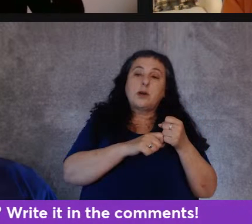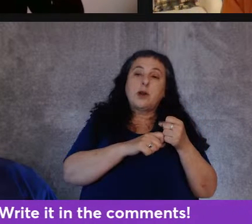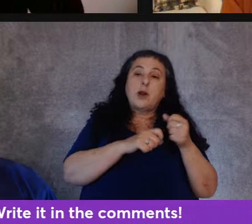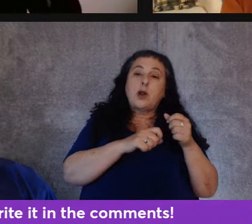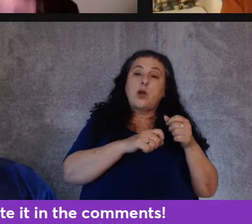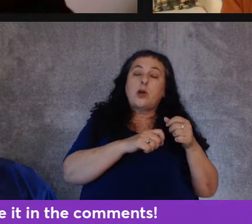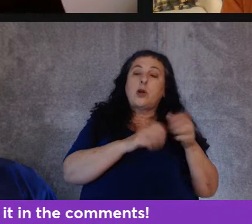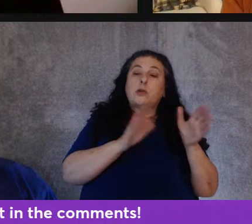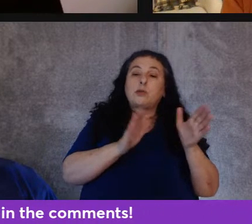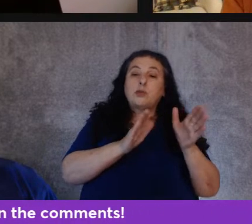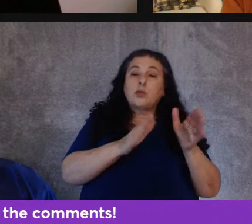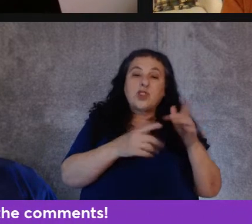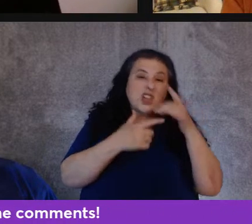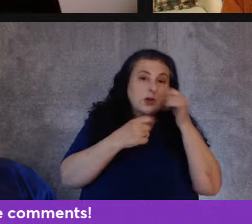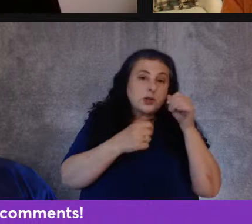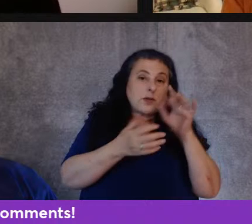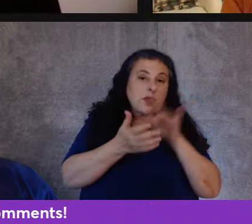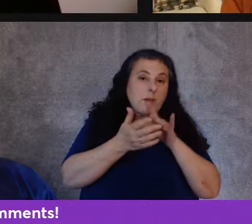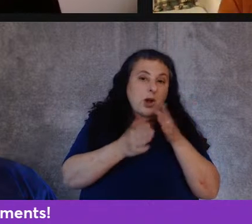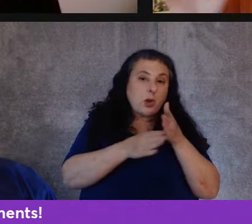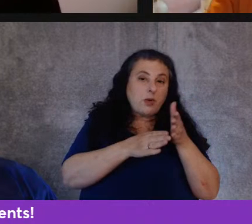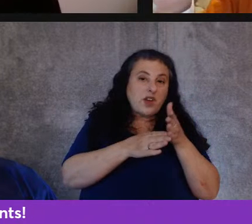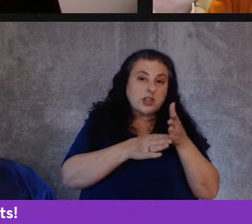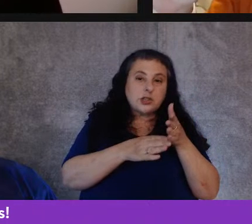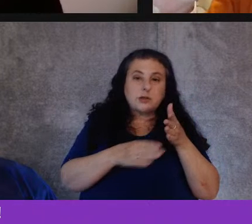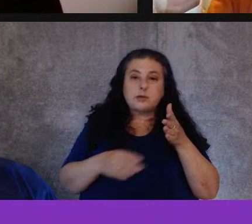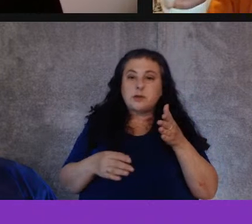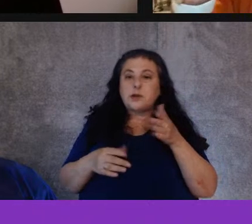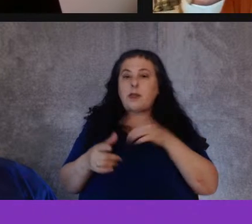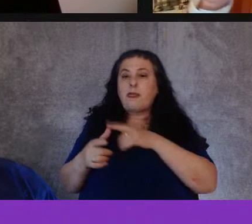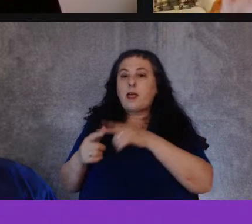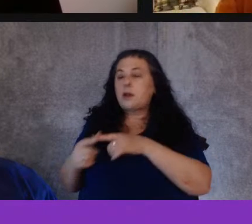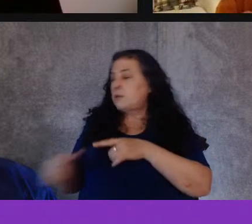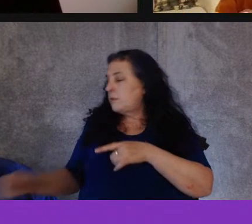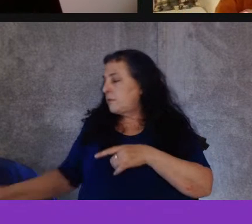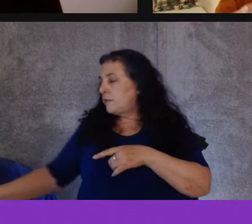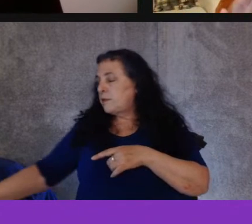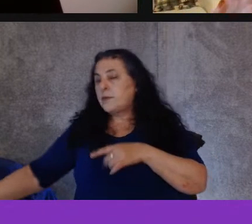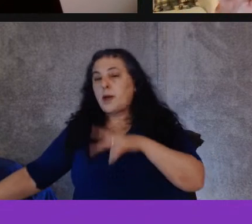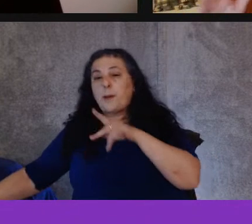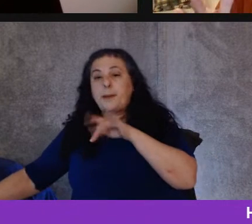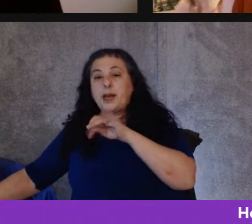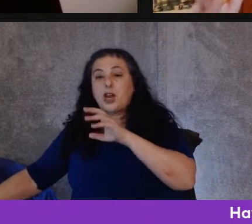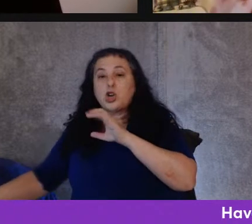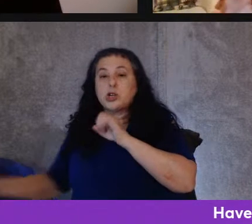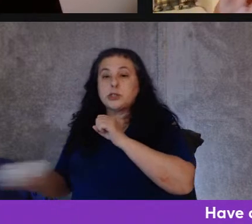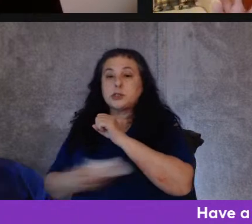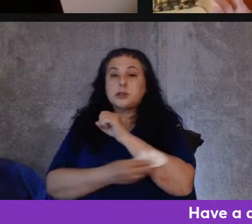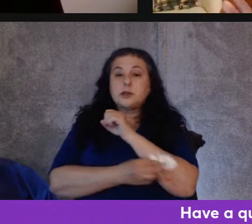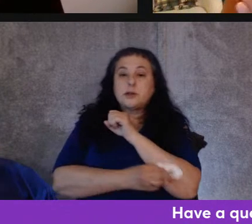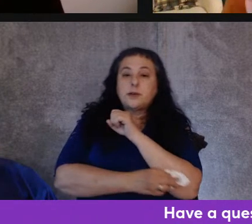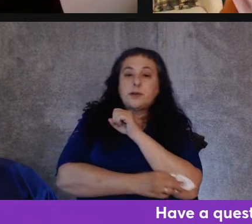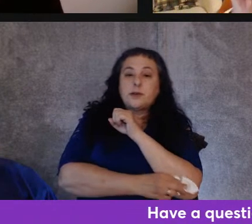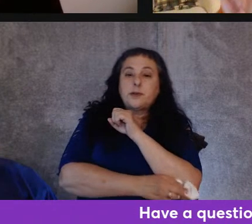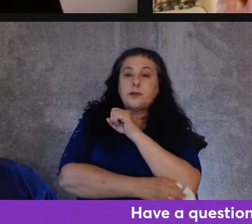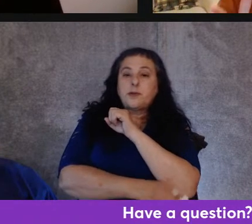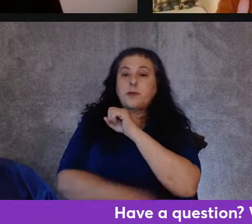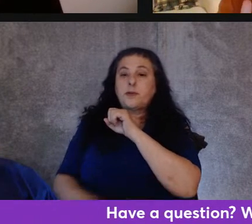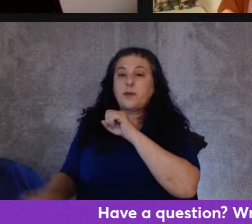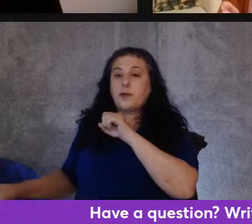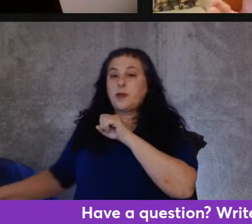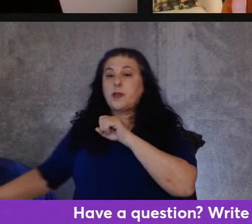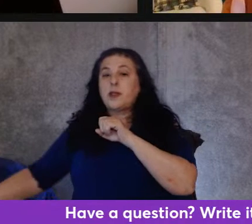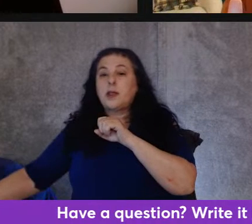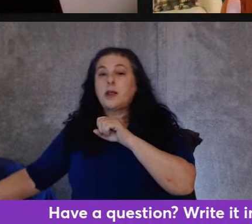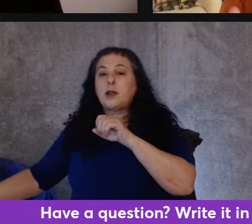the interests of the medical profession, and then pediatrics, which actually developed on a